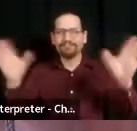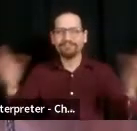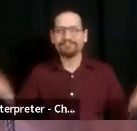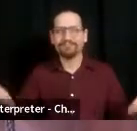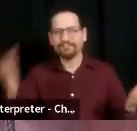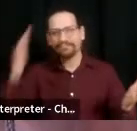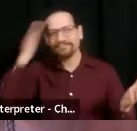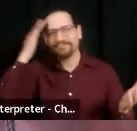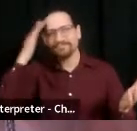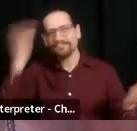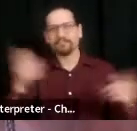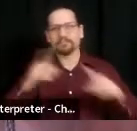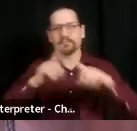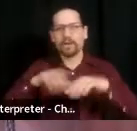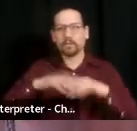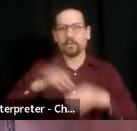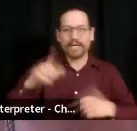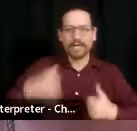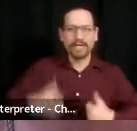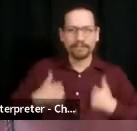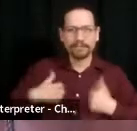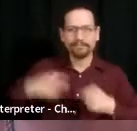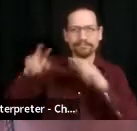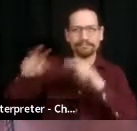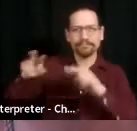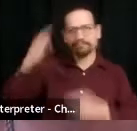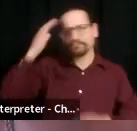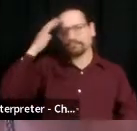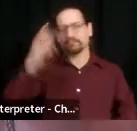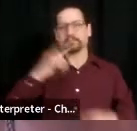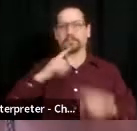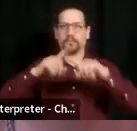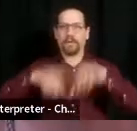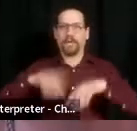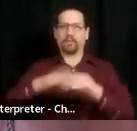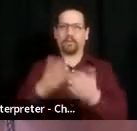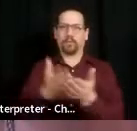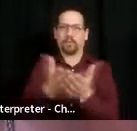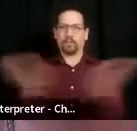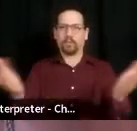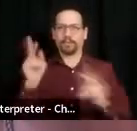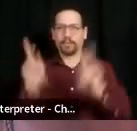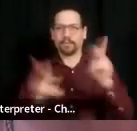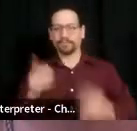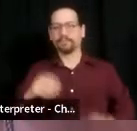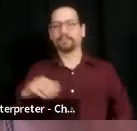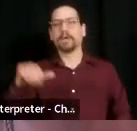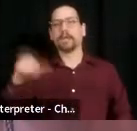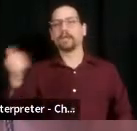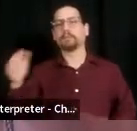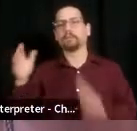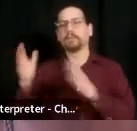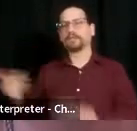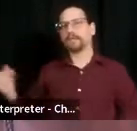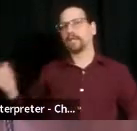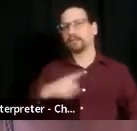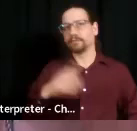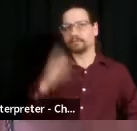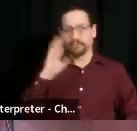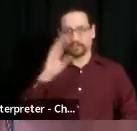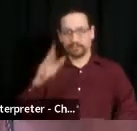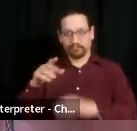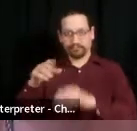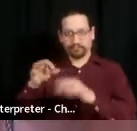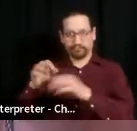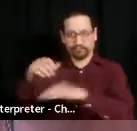people in the state of Rhode Island. Any chance the travel ban will extend past midnight? No, I think we're there because we announced that RIPTA